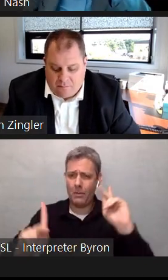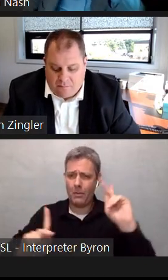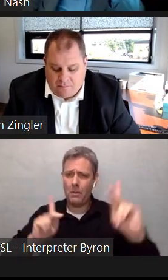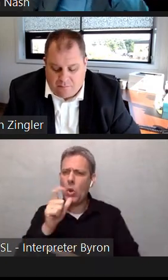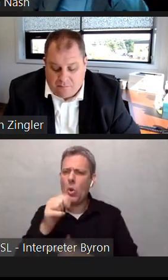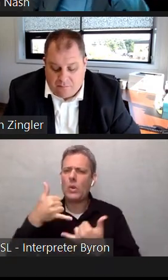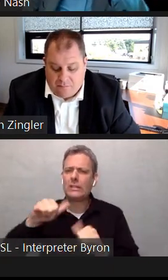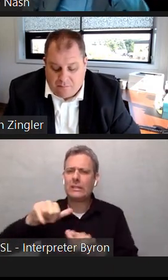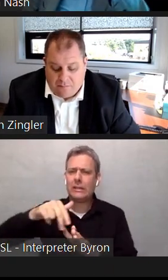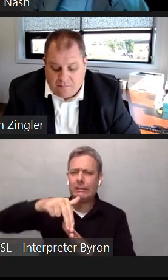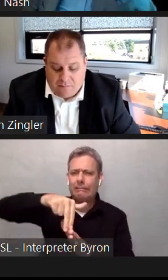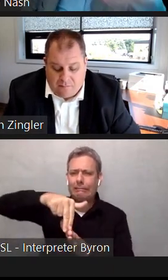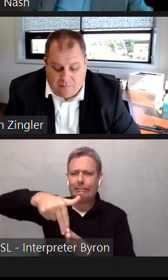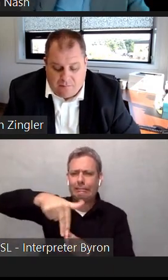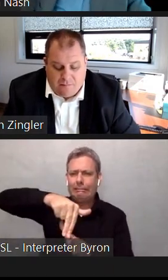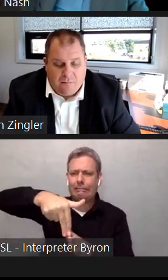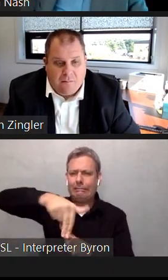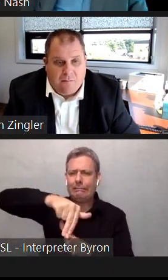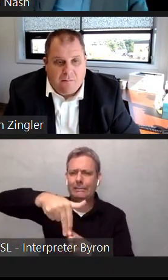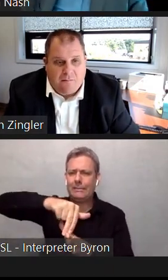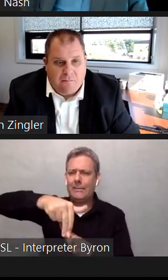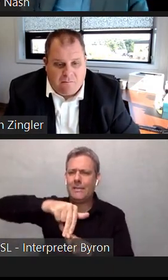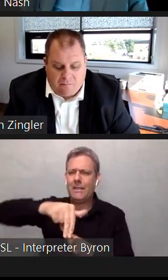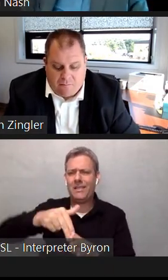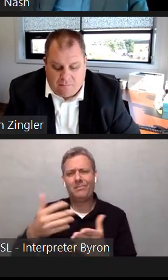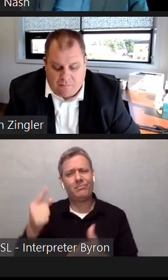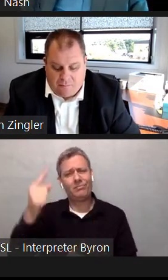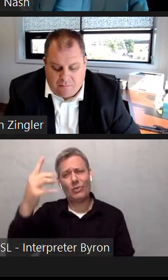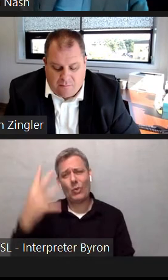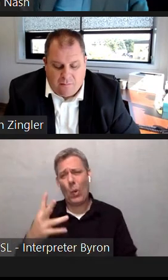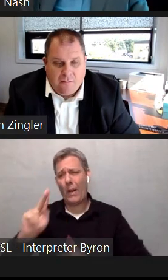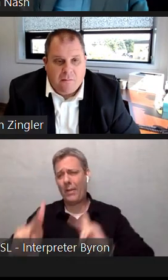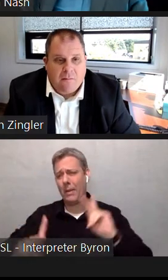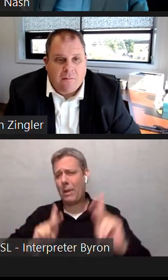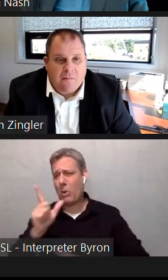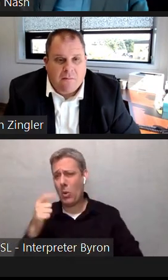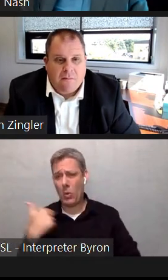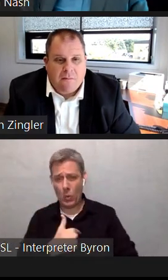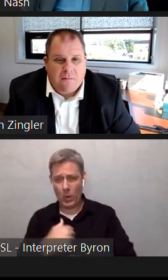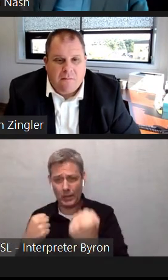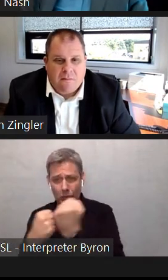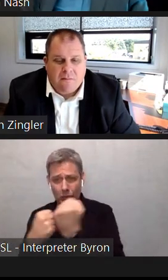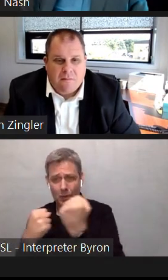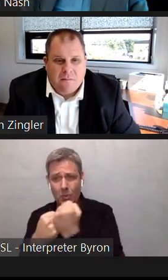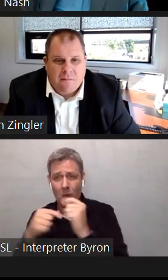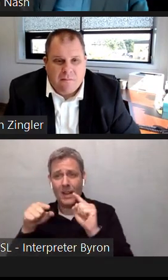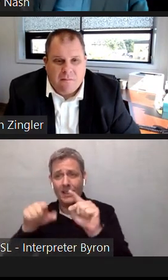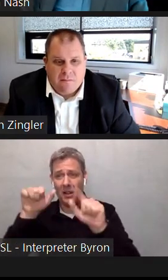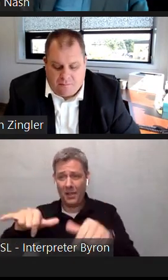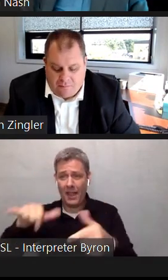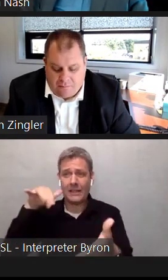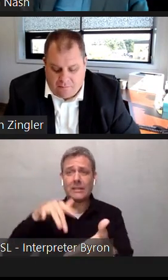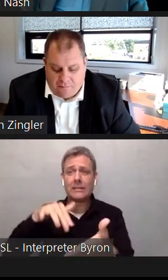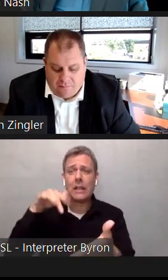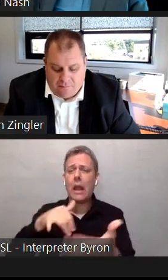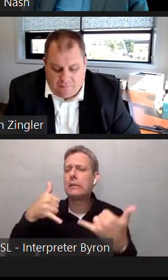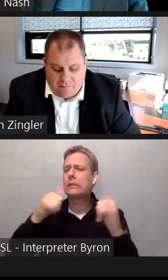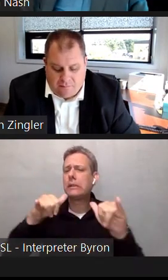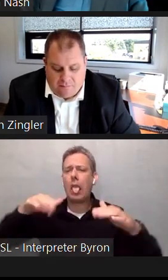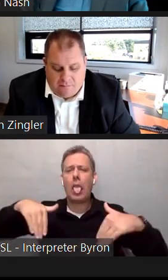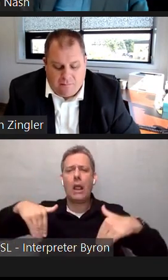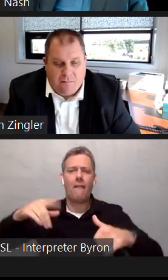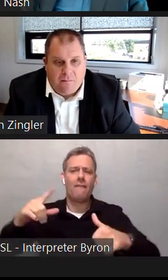There's still right about a quarter of the people that we supported in this study still have not gotten their initial